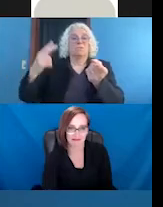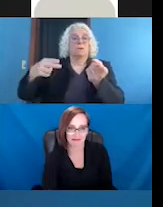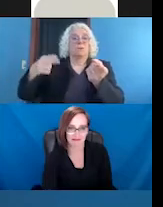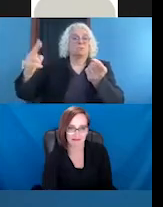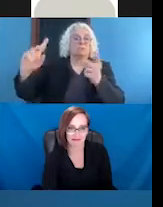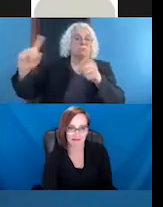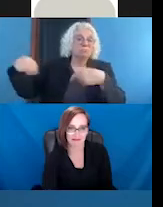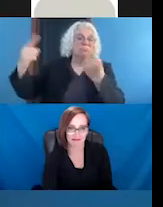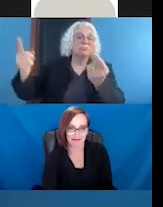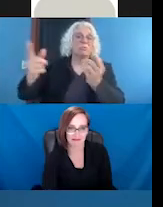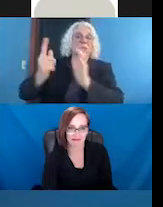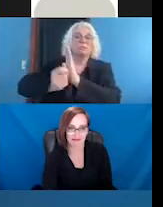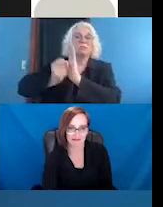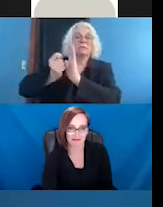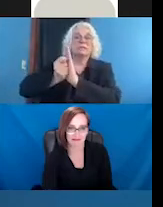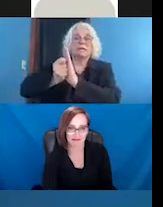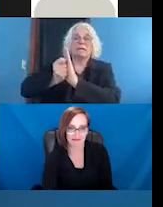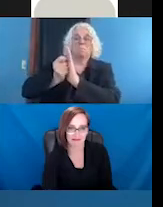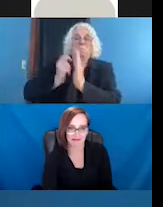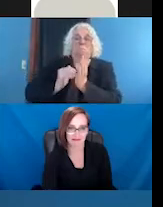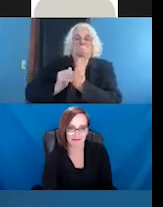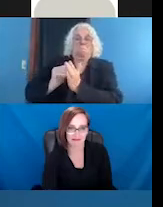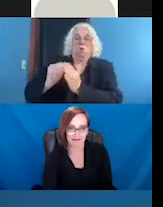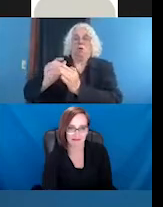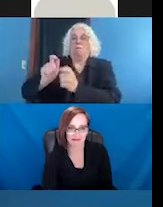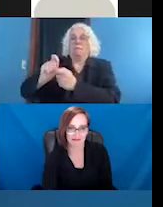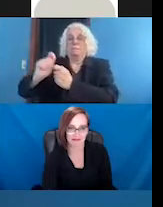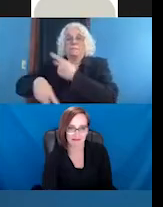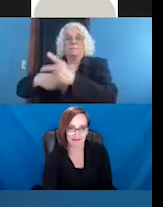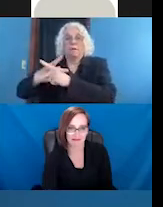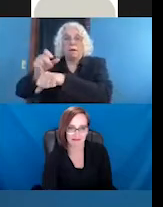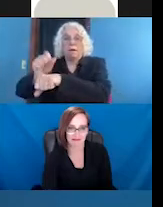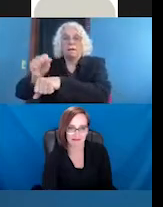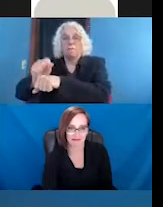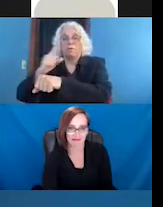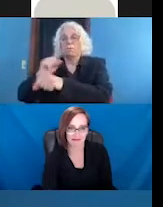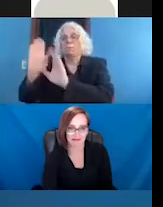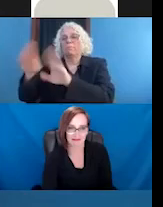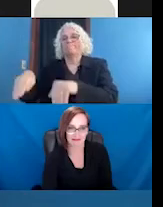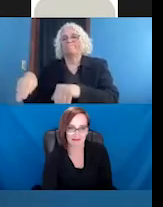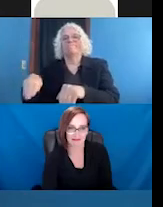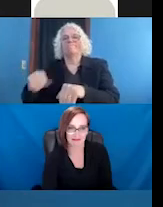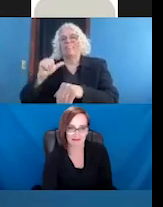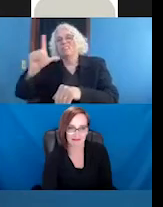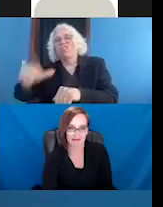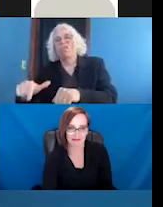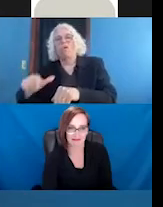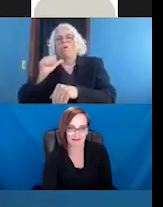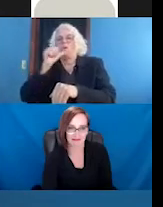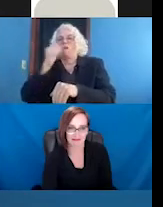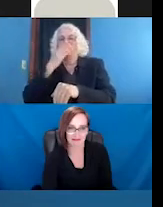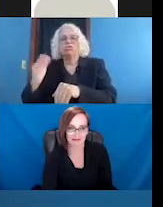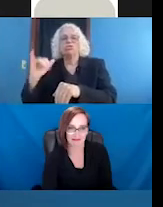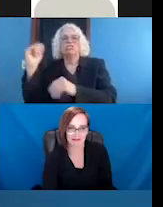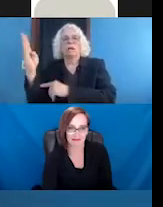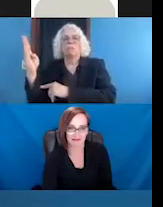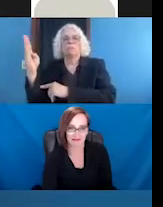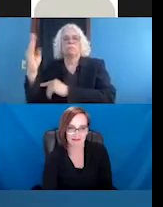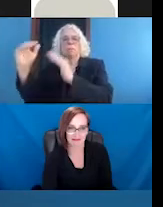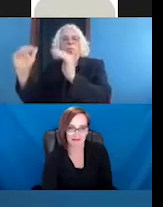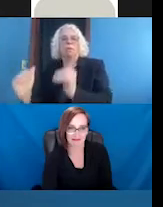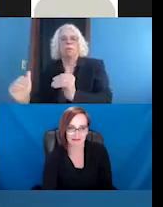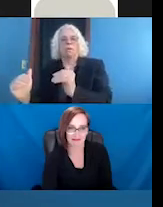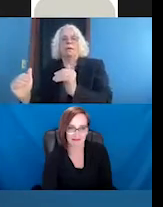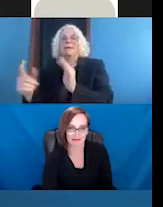historic work that is undervalued in the state, and it's undervalued because of who does the job. And in the case of healthcare,